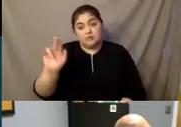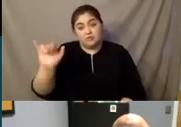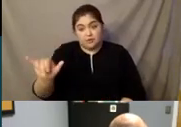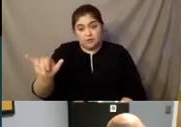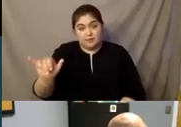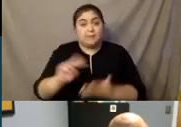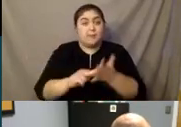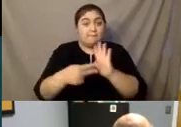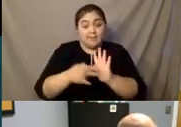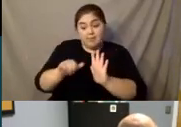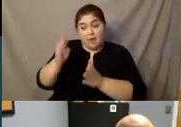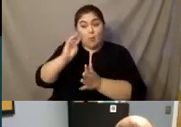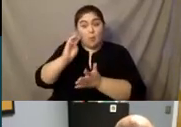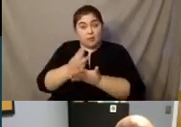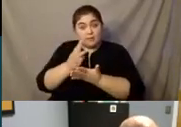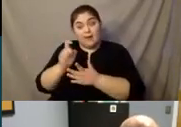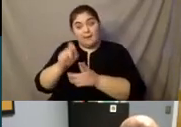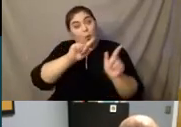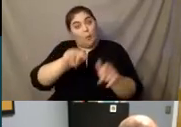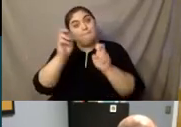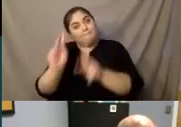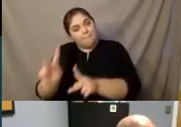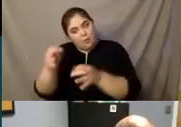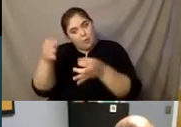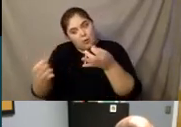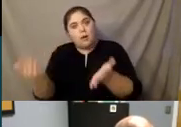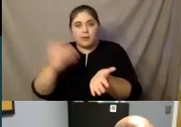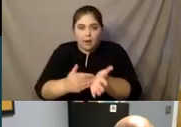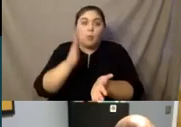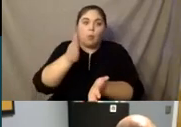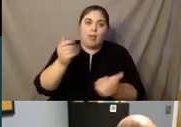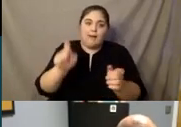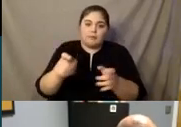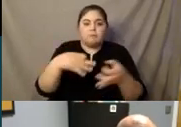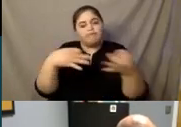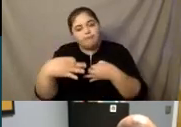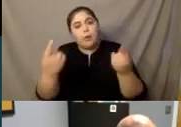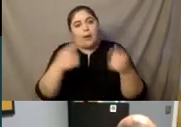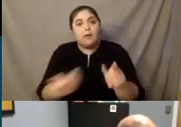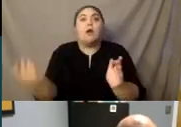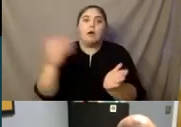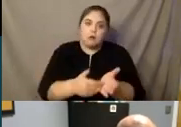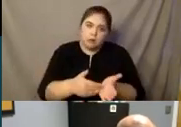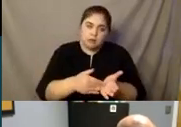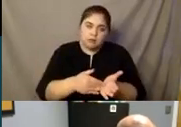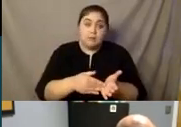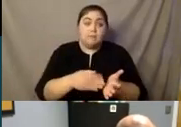going to have to come back again and testify about what happened once more. So it's just an